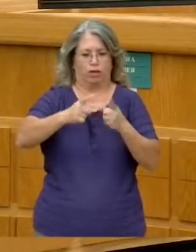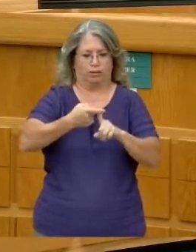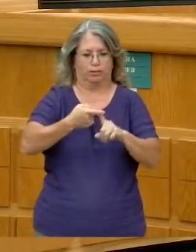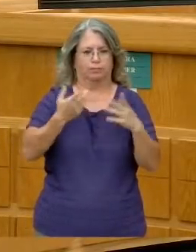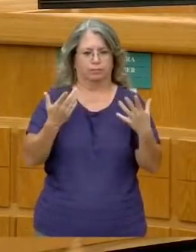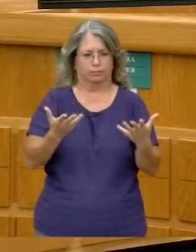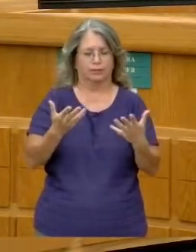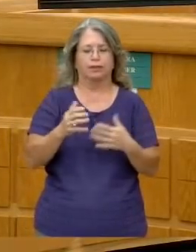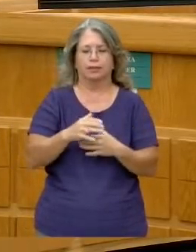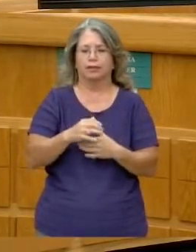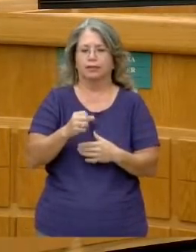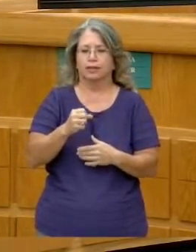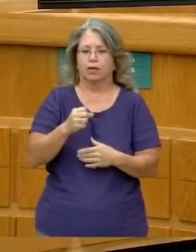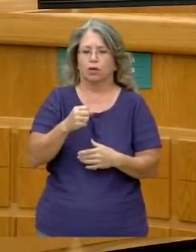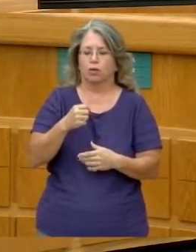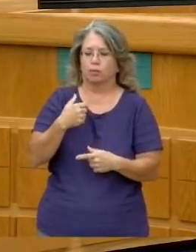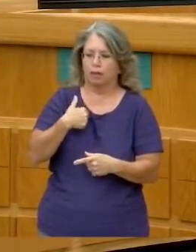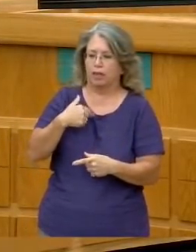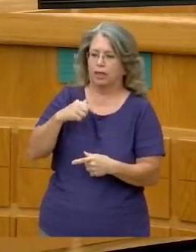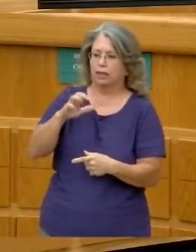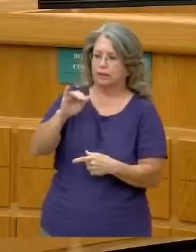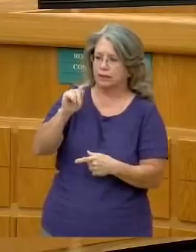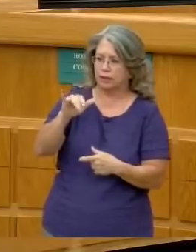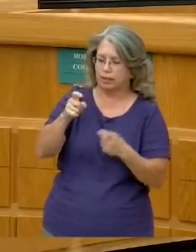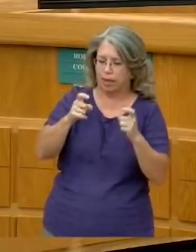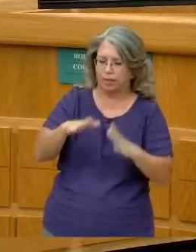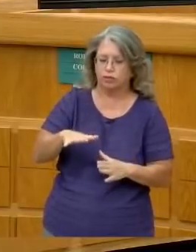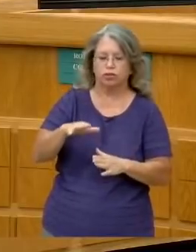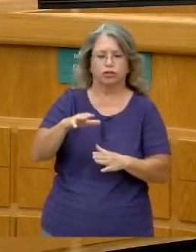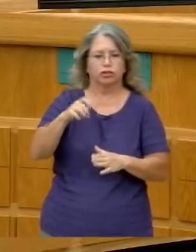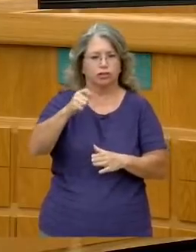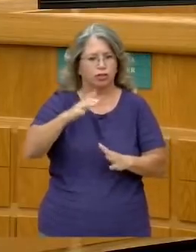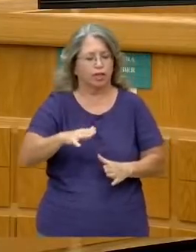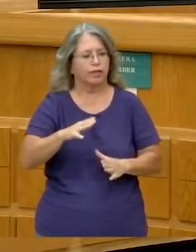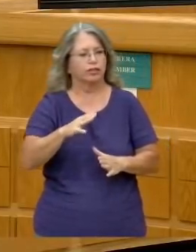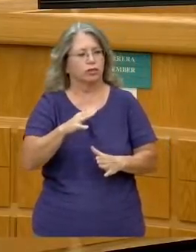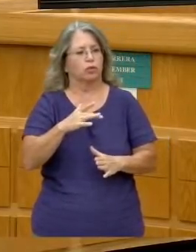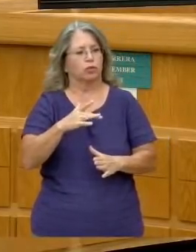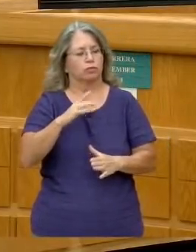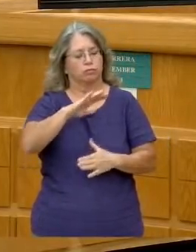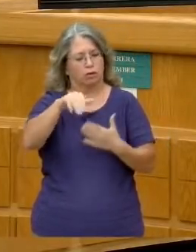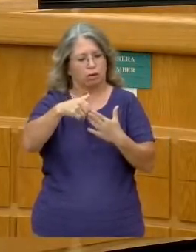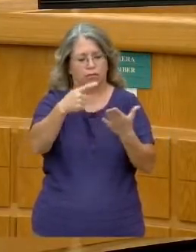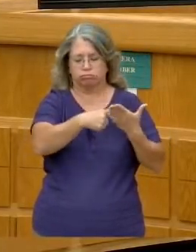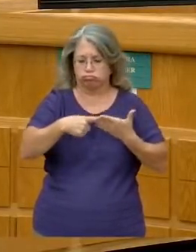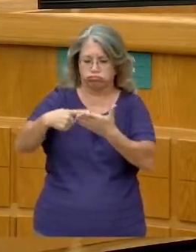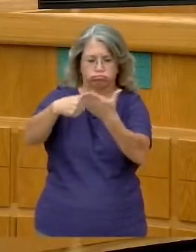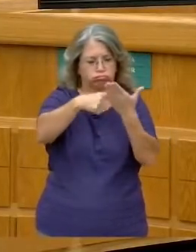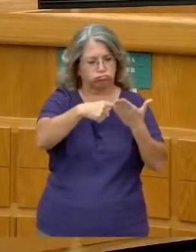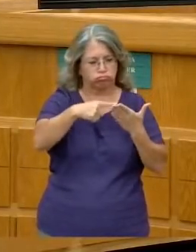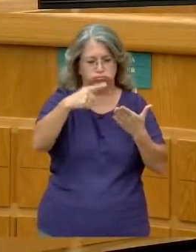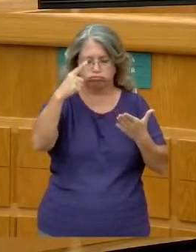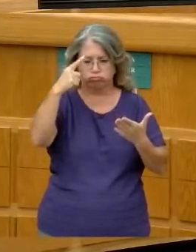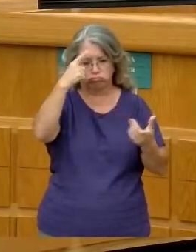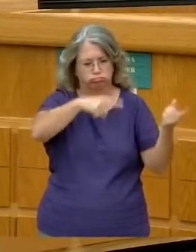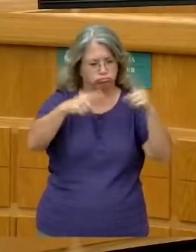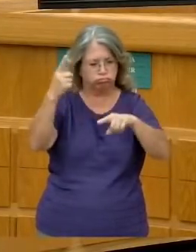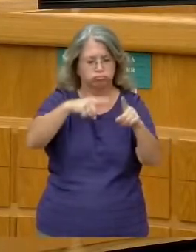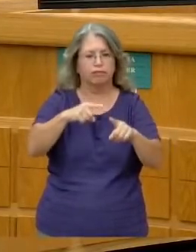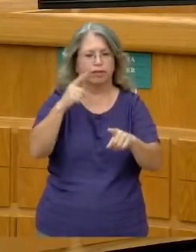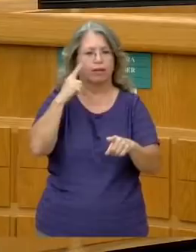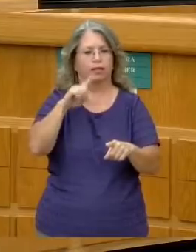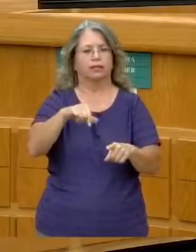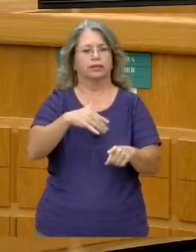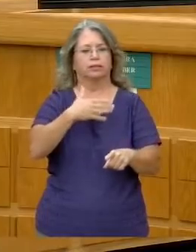those of us that have been discussing it, it's in the best interest of the public health and safety of our citizens. And so it will be a